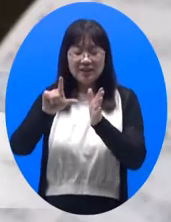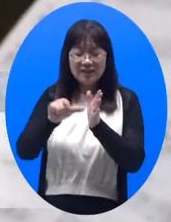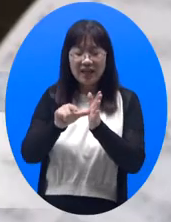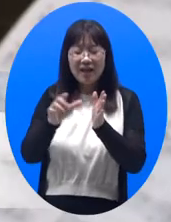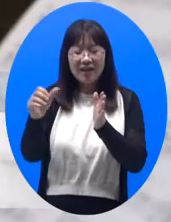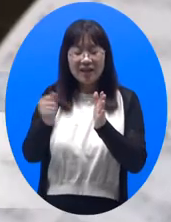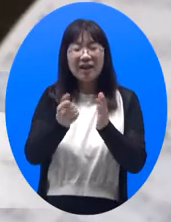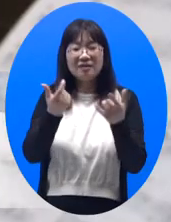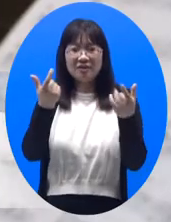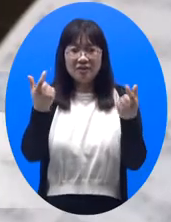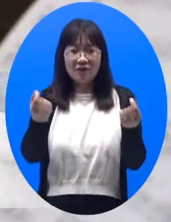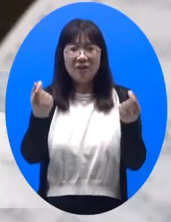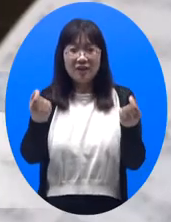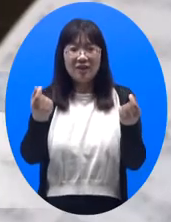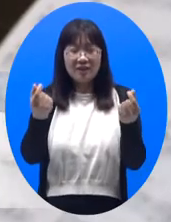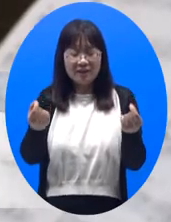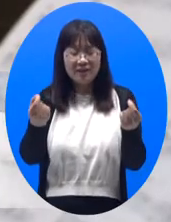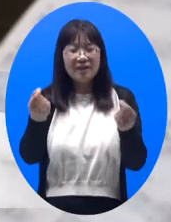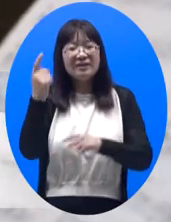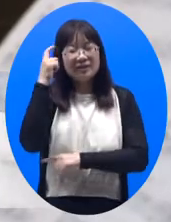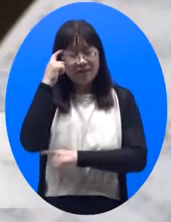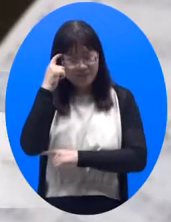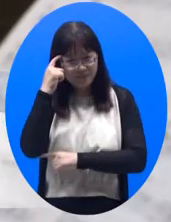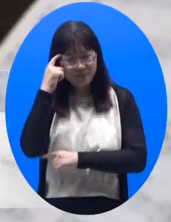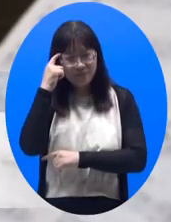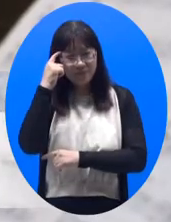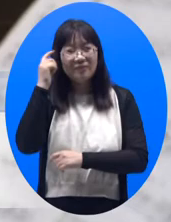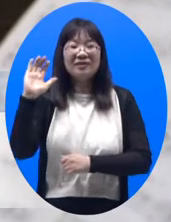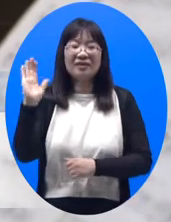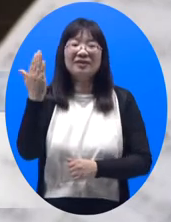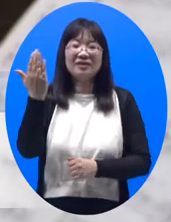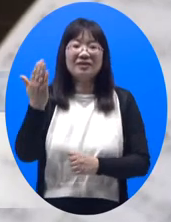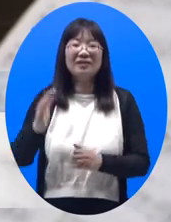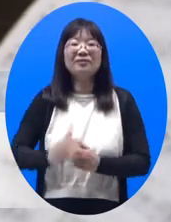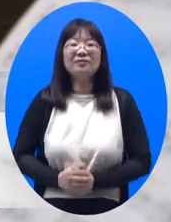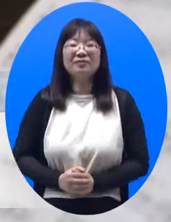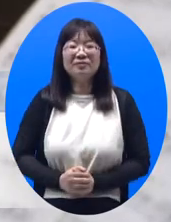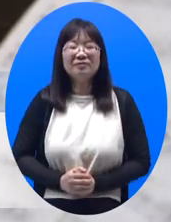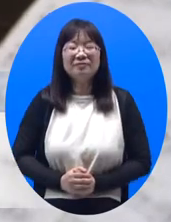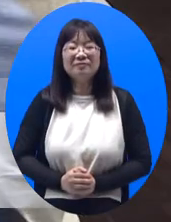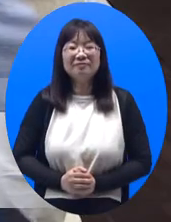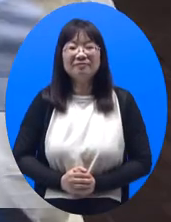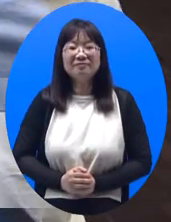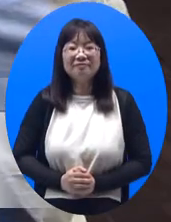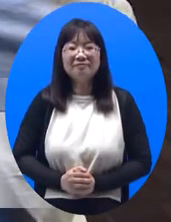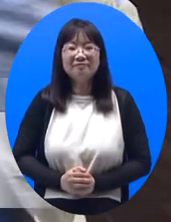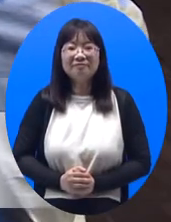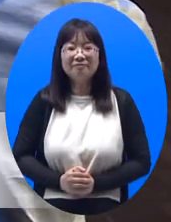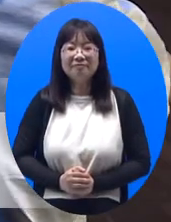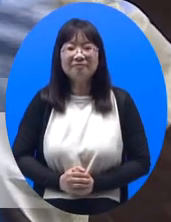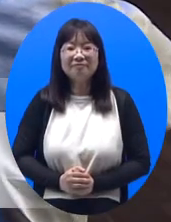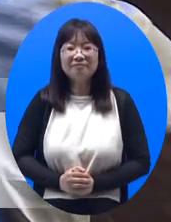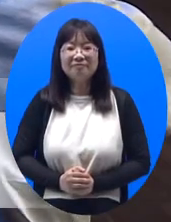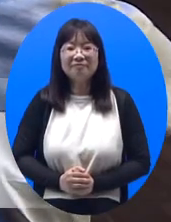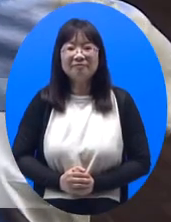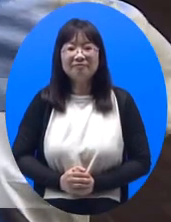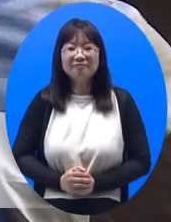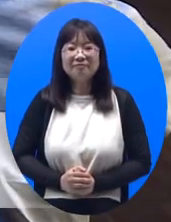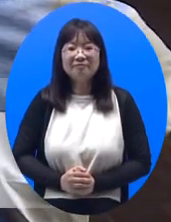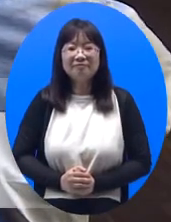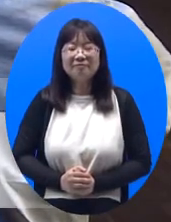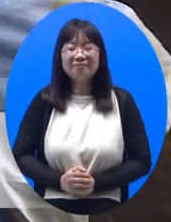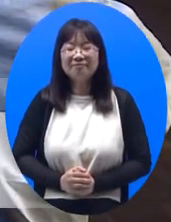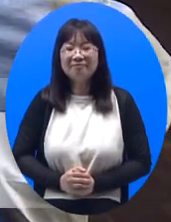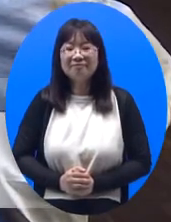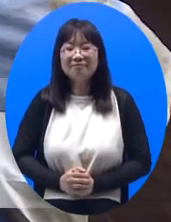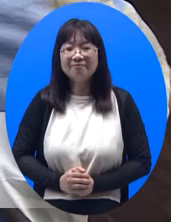all the intention to try to think, to meditate about the meaning of death. Which the Requiem is at the end. It's